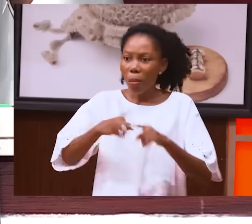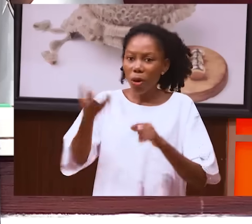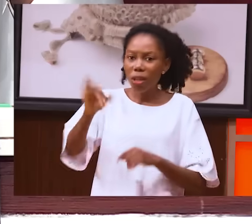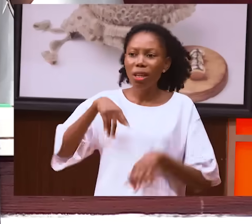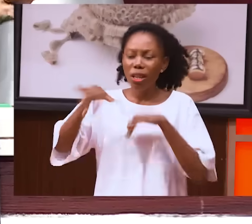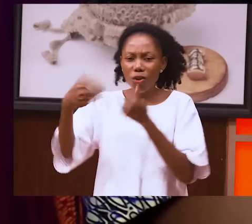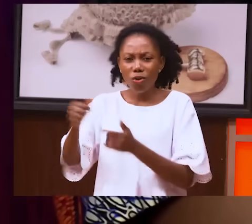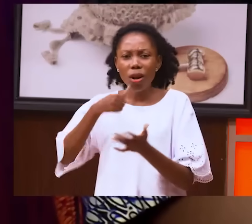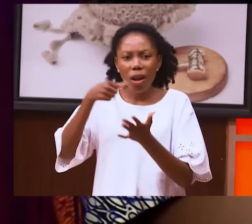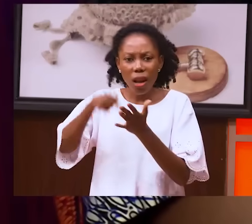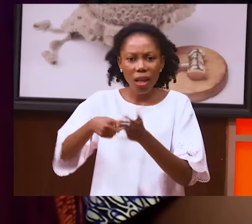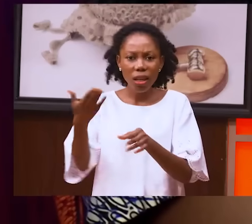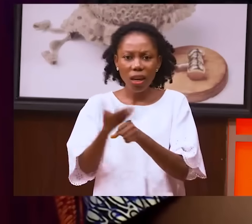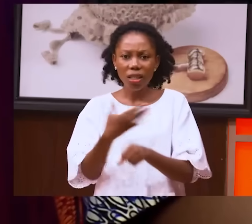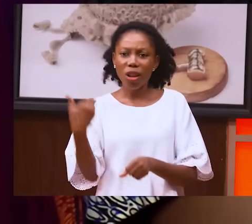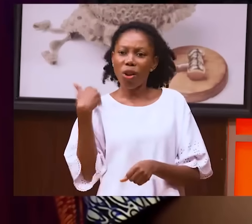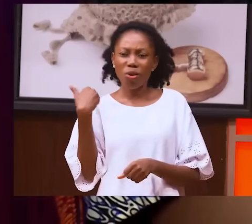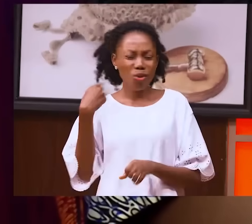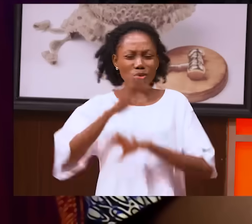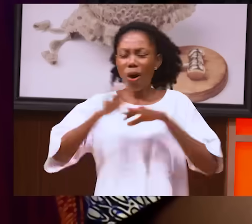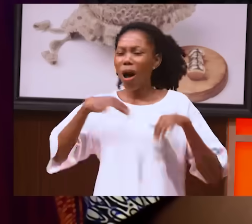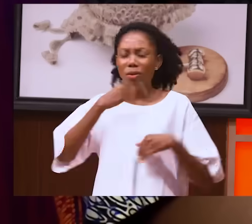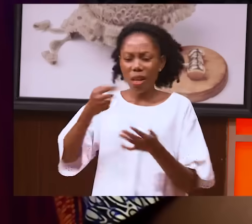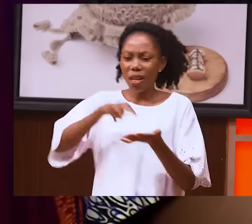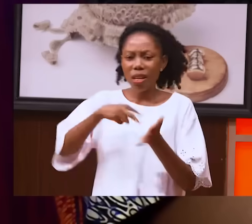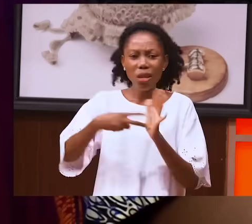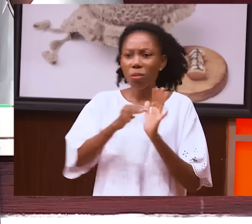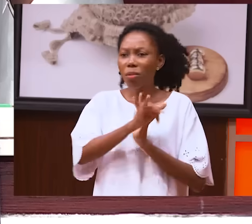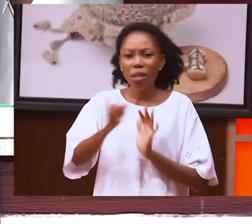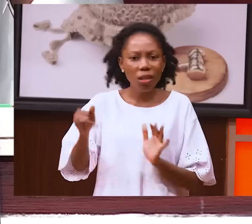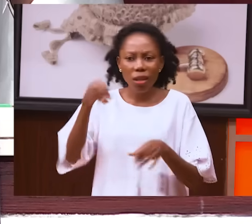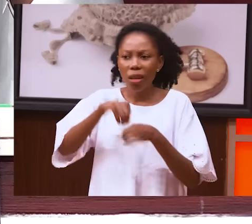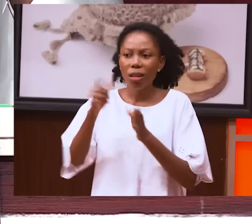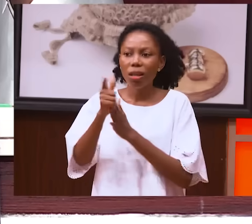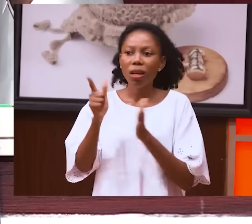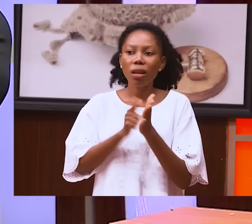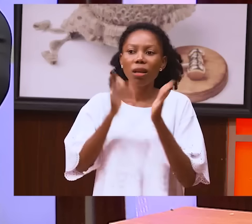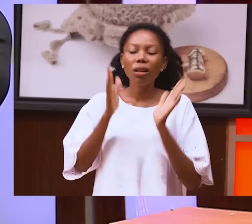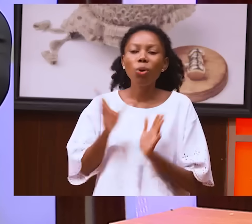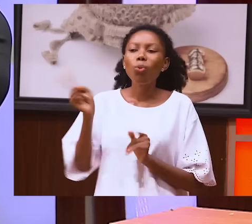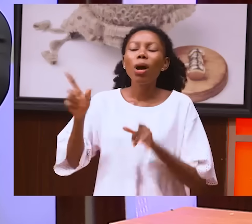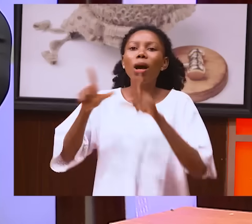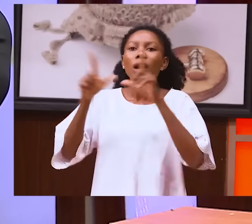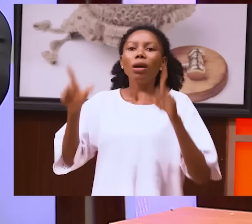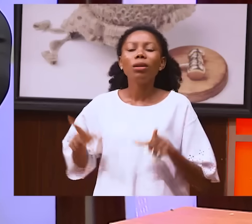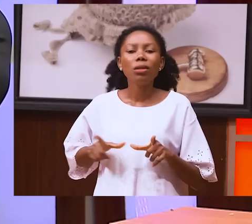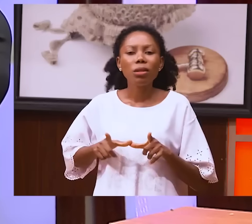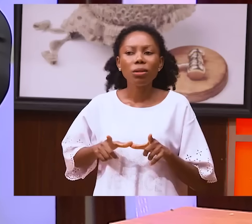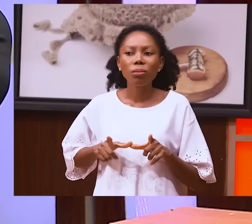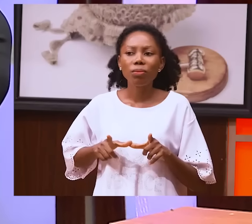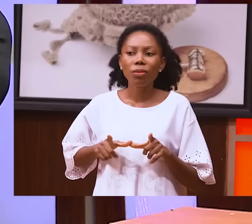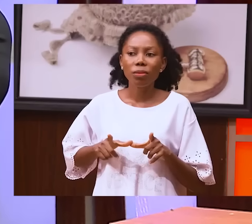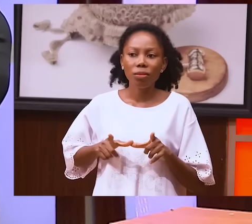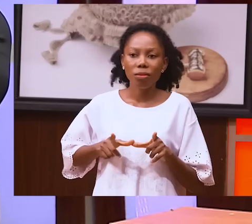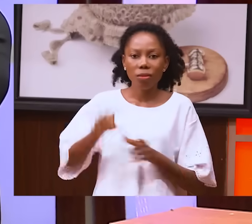months notice has no meaning before the law. Where is the house located? It's at Satellite Town.